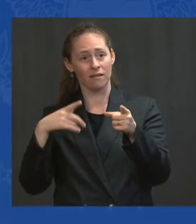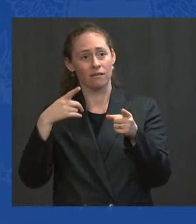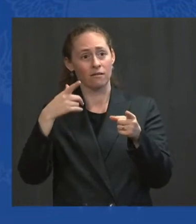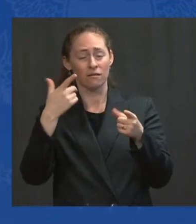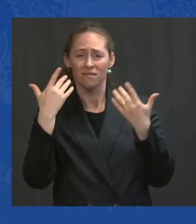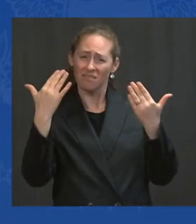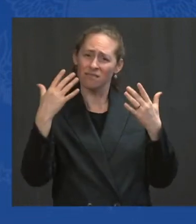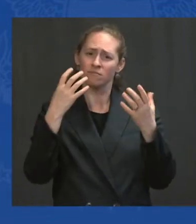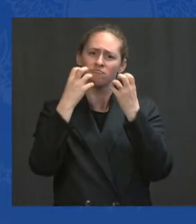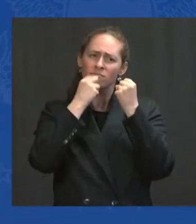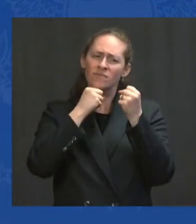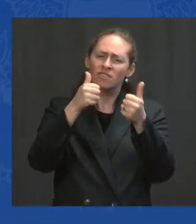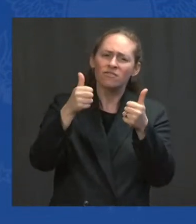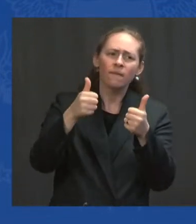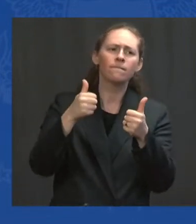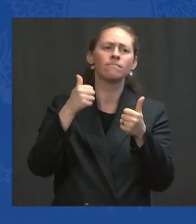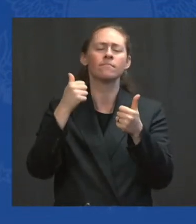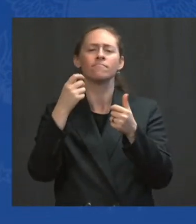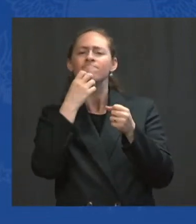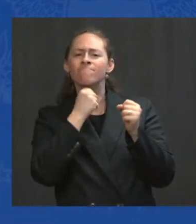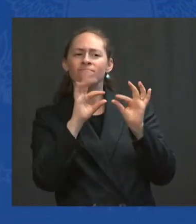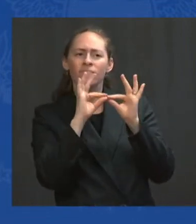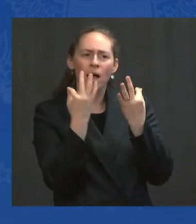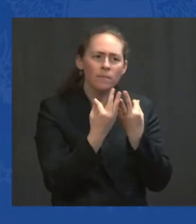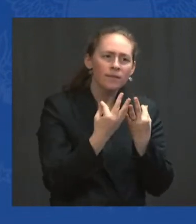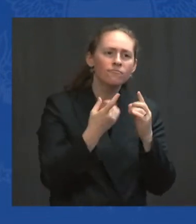themselves, their loved ones, and their communities.